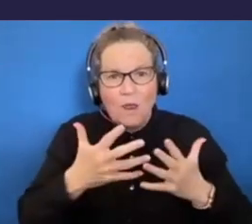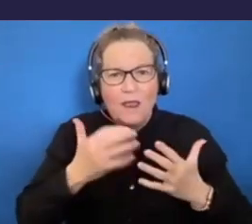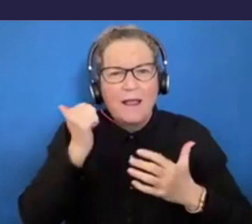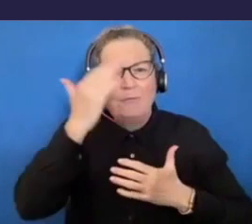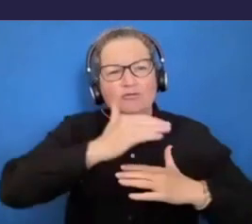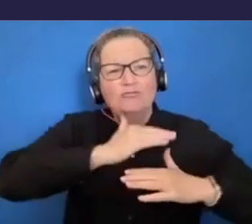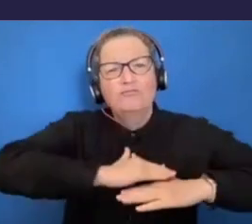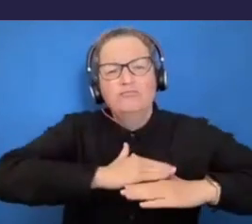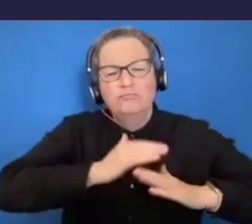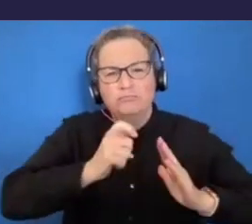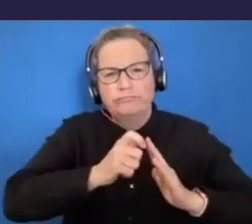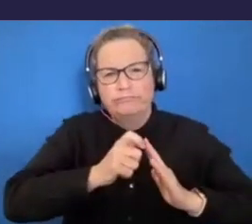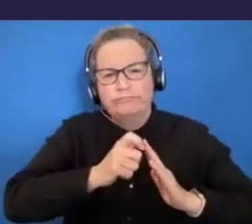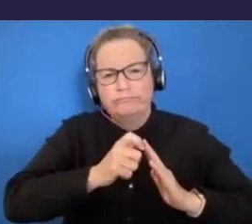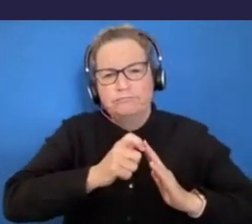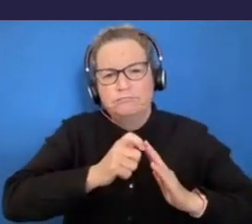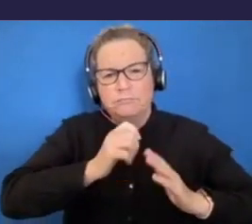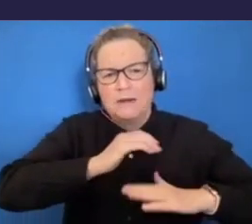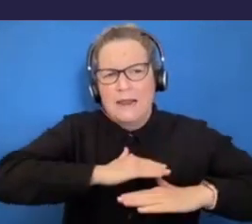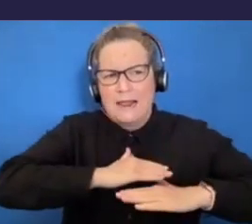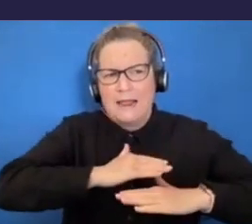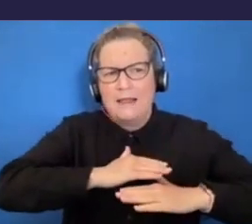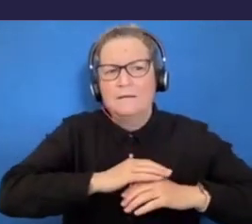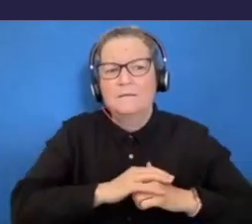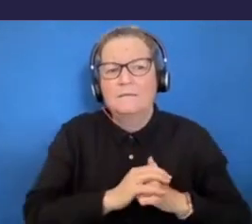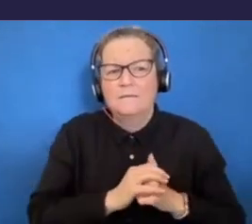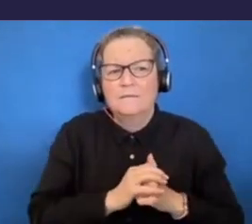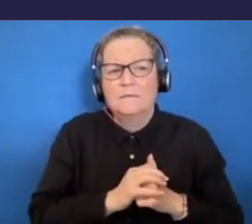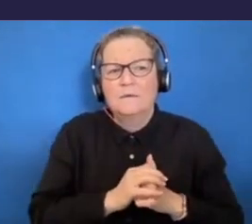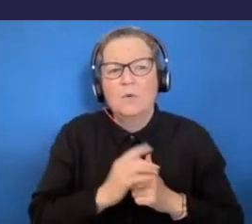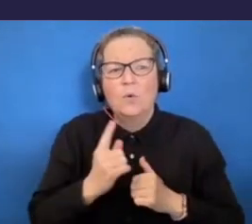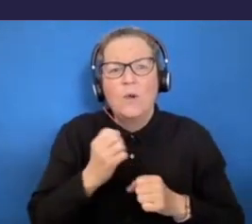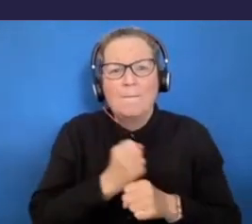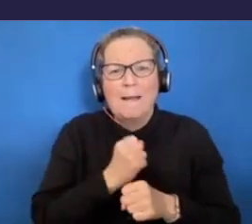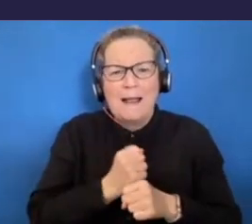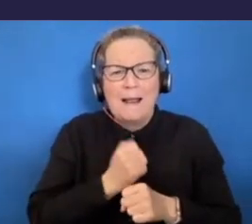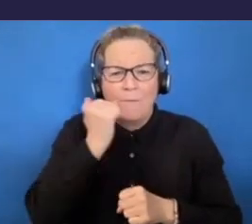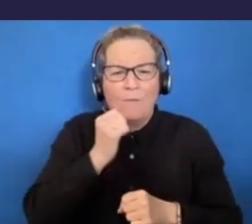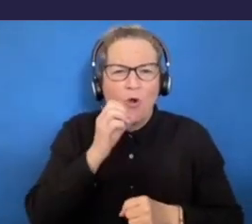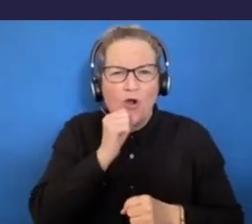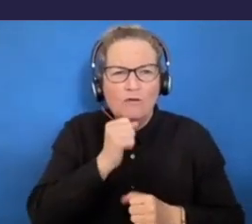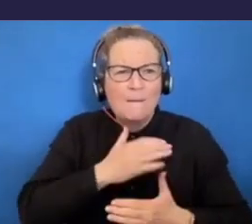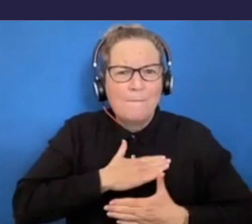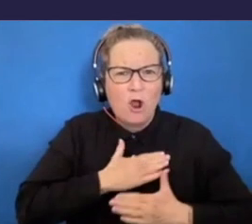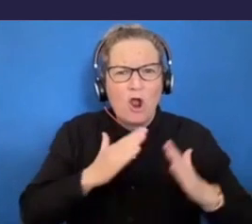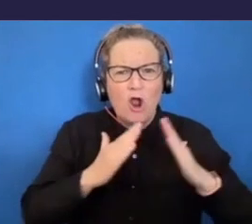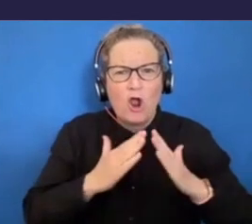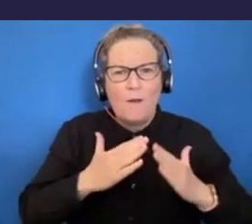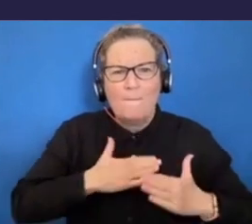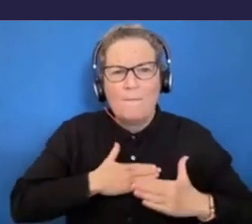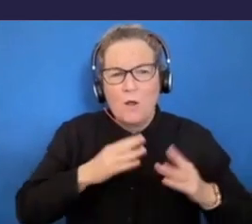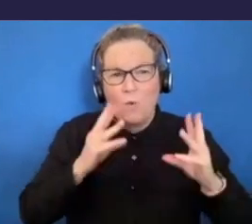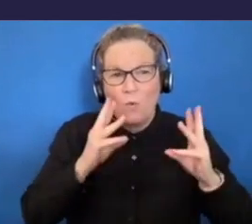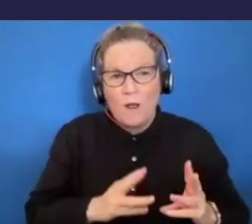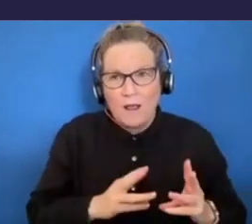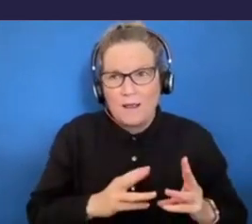Closing slide, graphic text. Produced by Purple Orange for My Home, My Way.